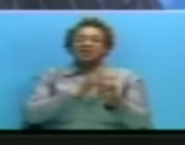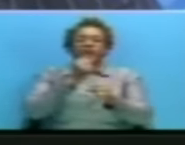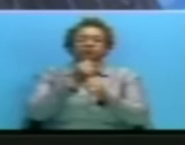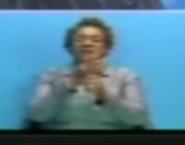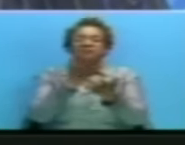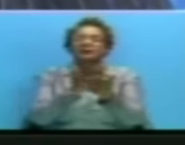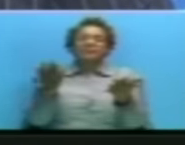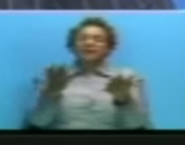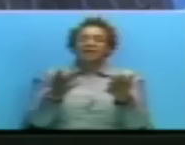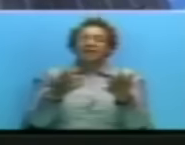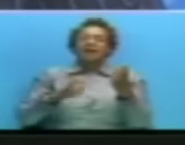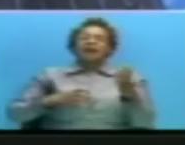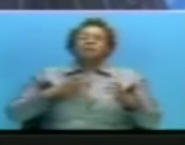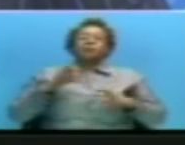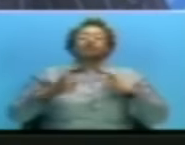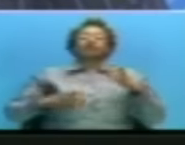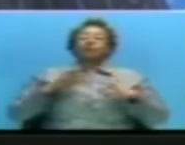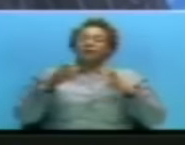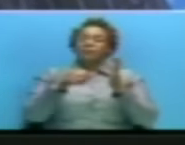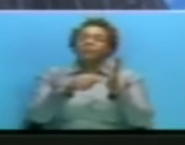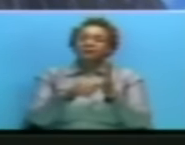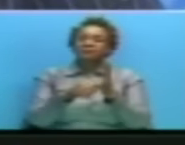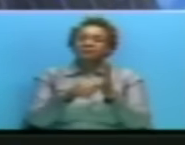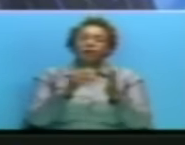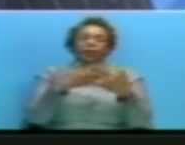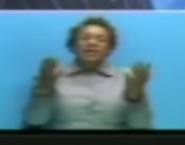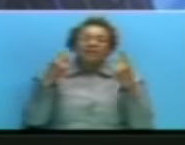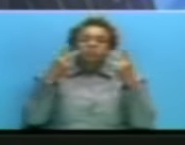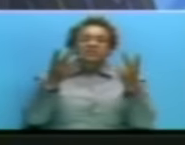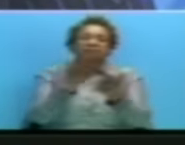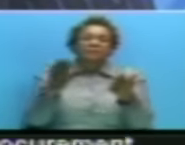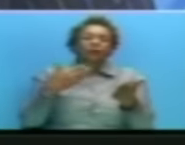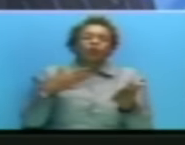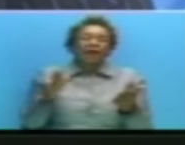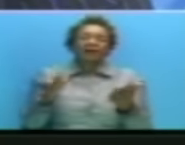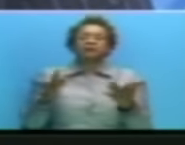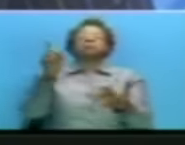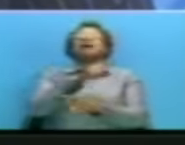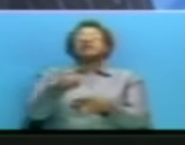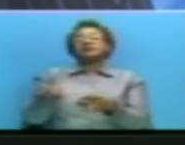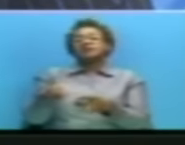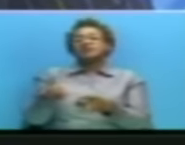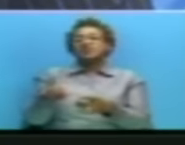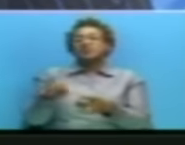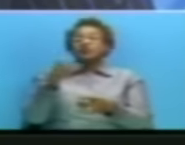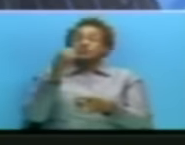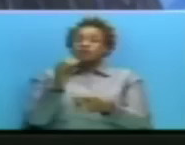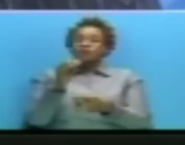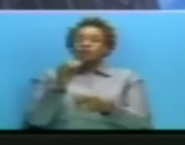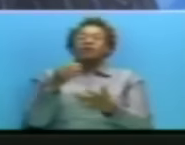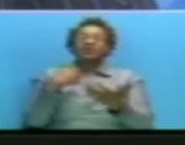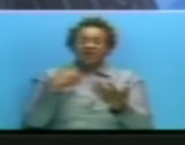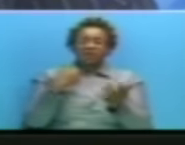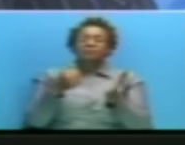to an emotional tantrum. And whenever you see something and you do not like it, you ban it. And so there has